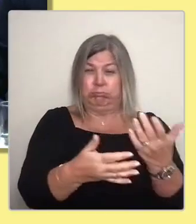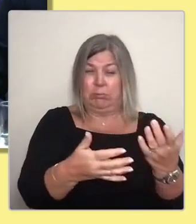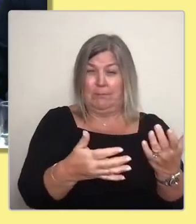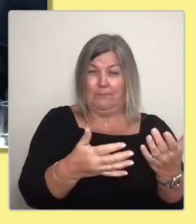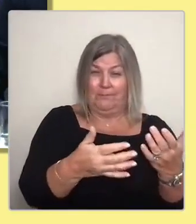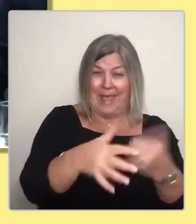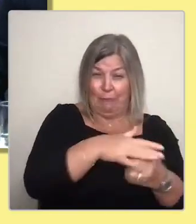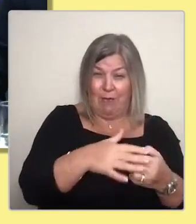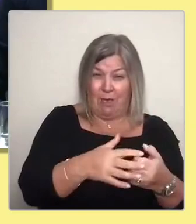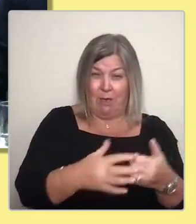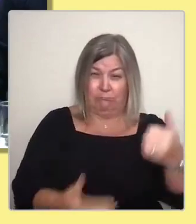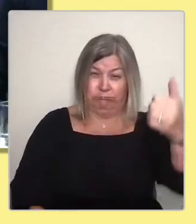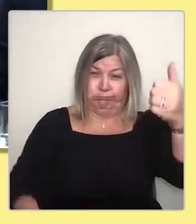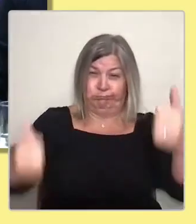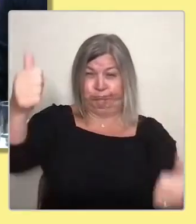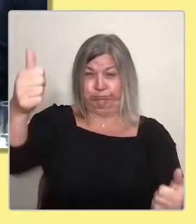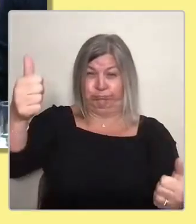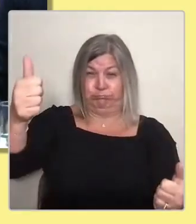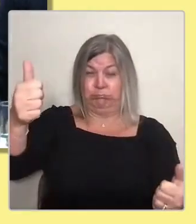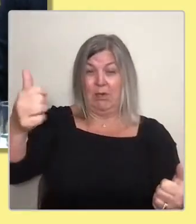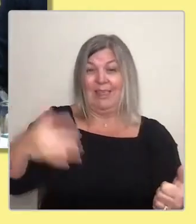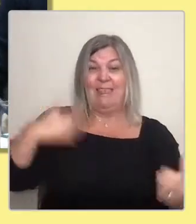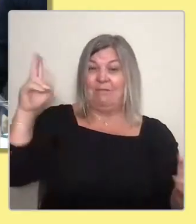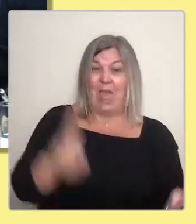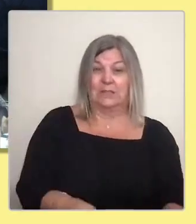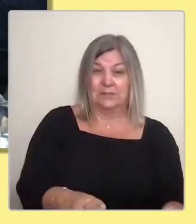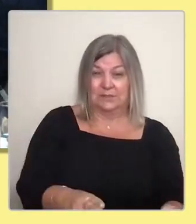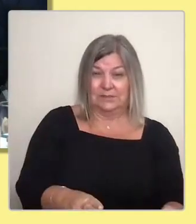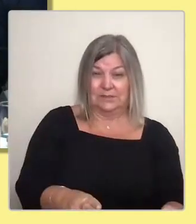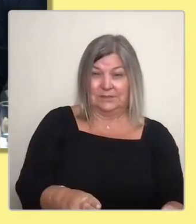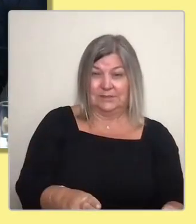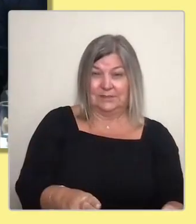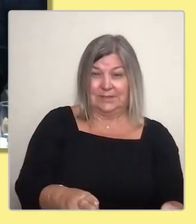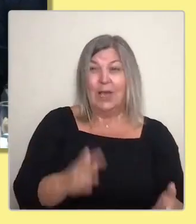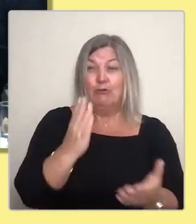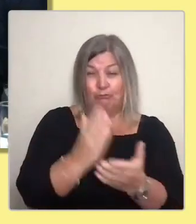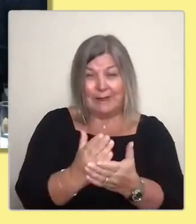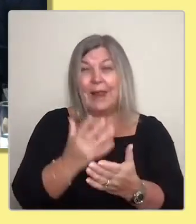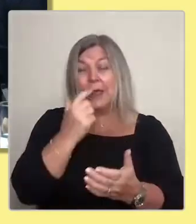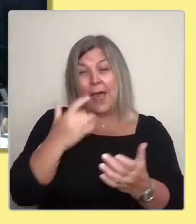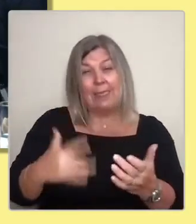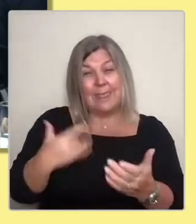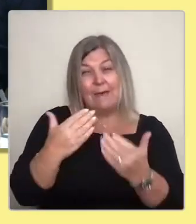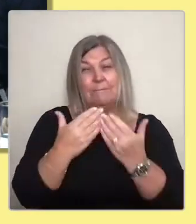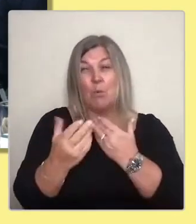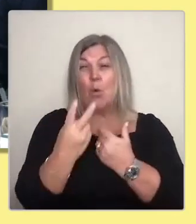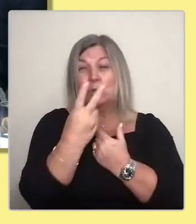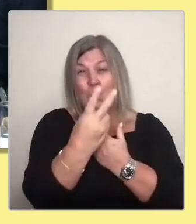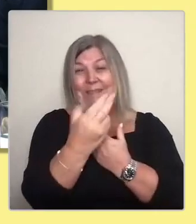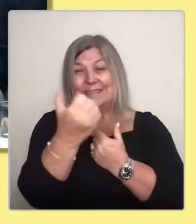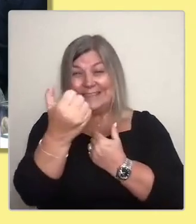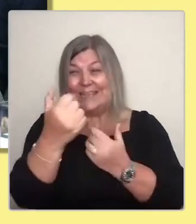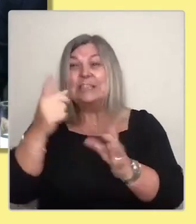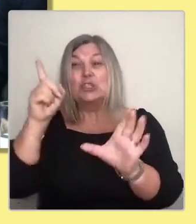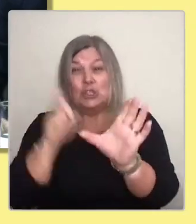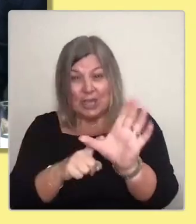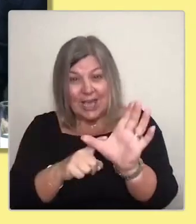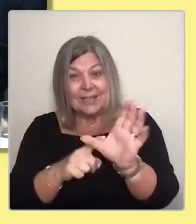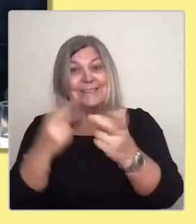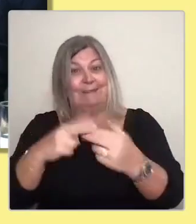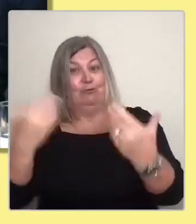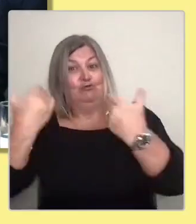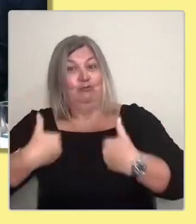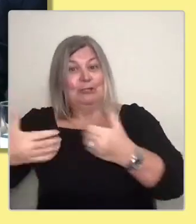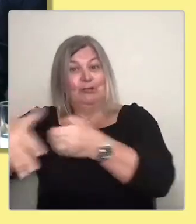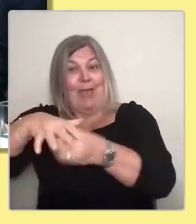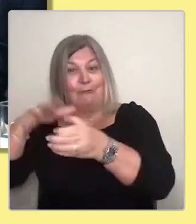do if they were in a wealthier part of Scotland. That is an absolute outrage. So have we made progress? Yes. Do we need to